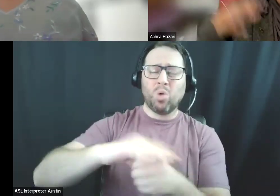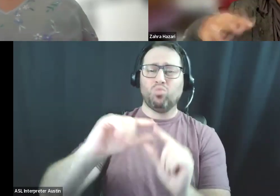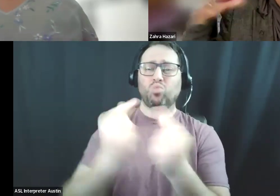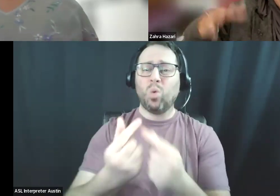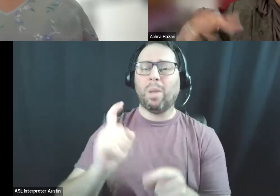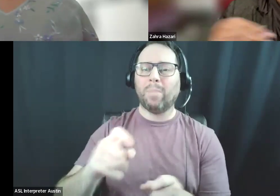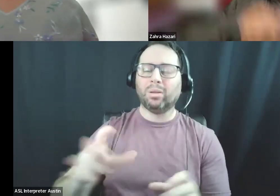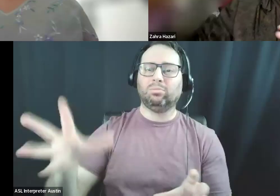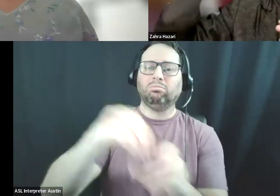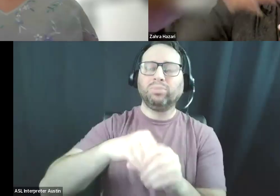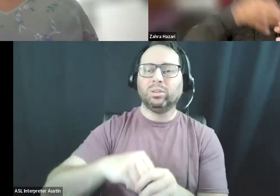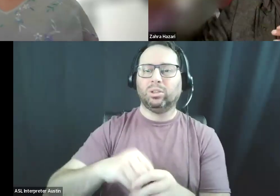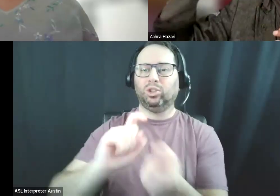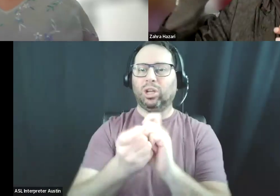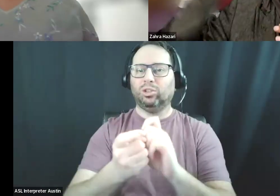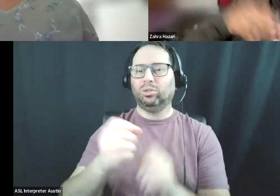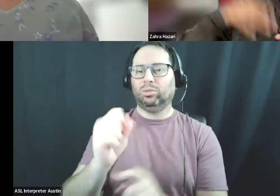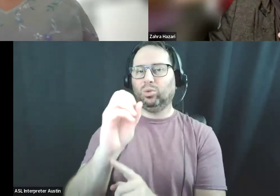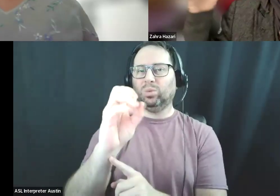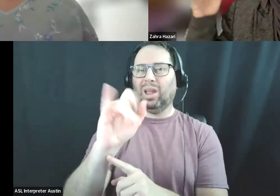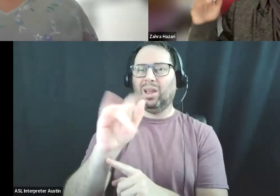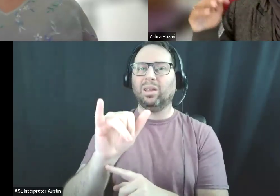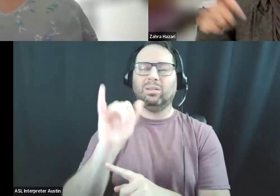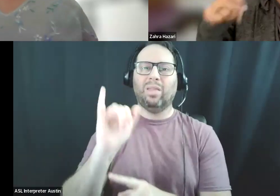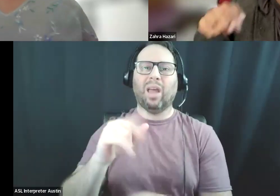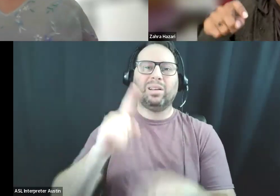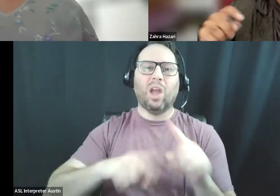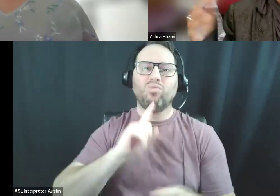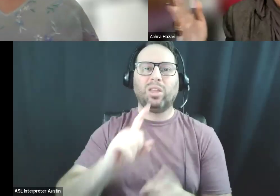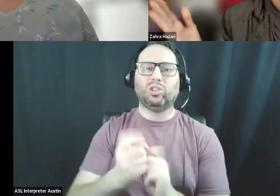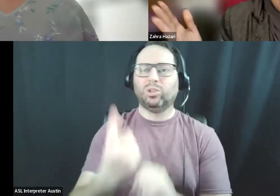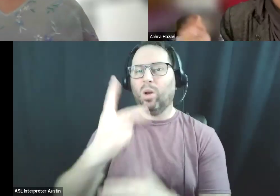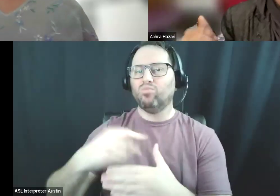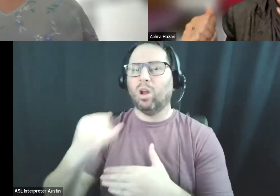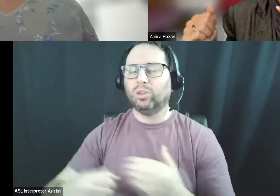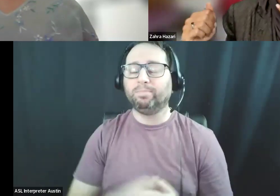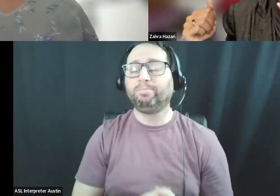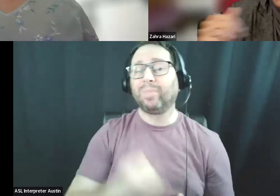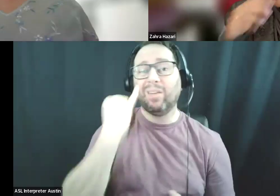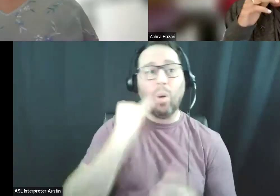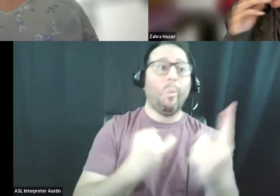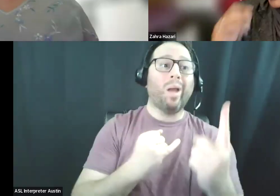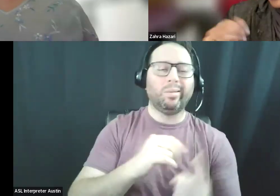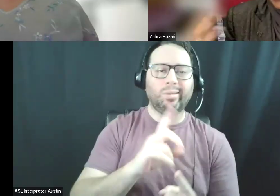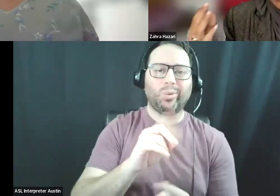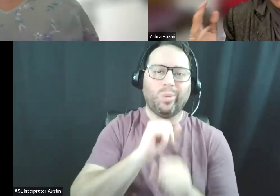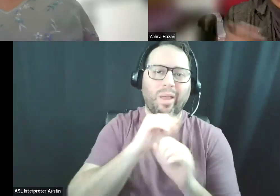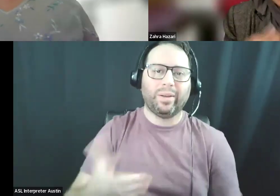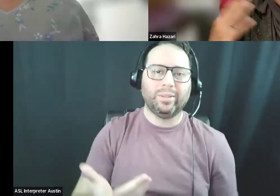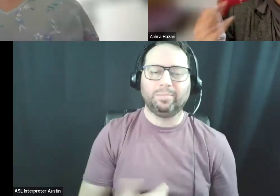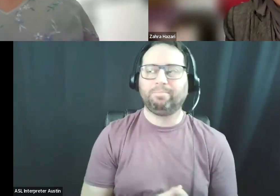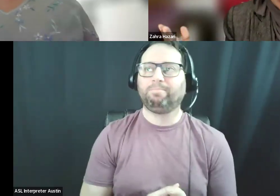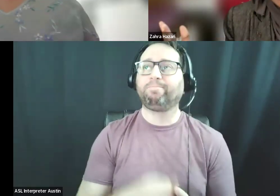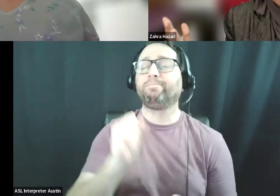you have enough perturbations, you might move to a new steady state, right? But if you have one perturbation, it's going to do nothing. So I